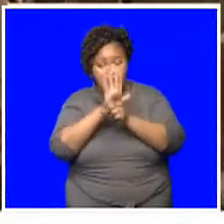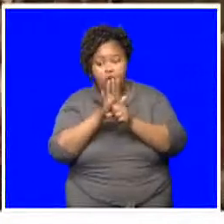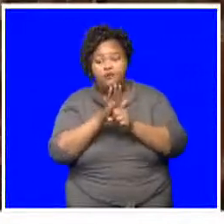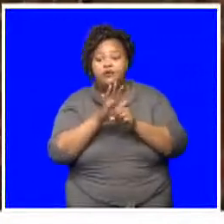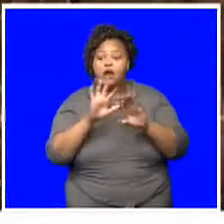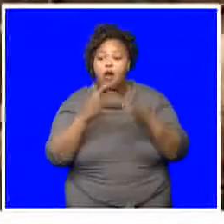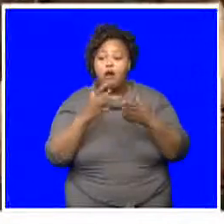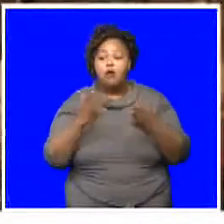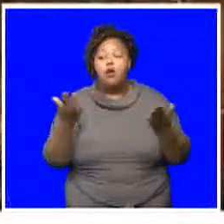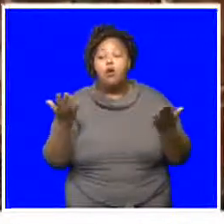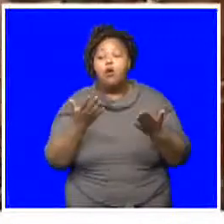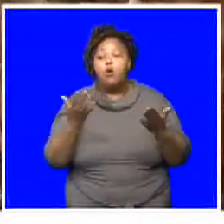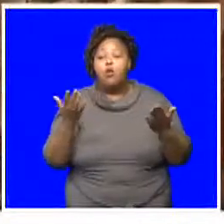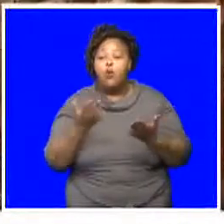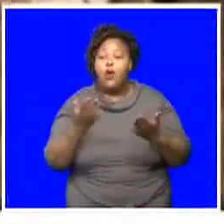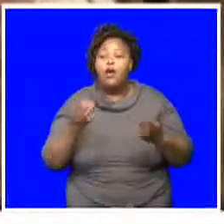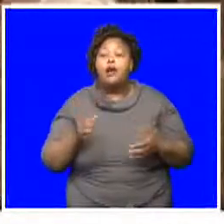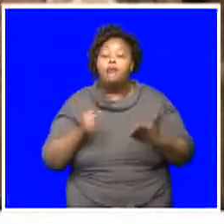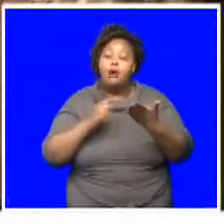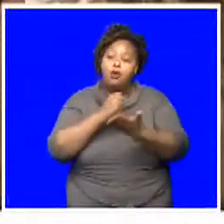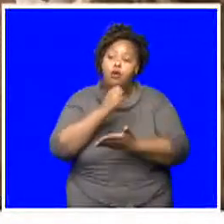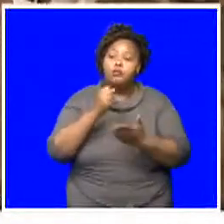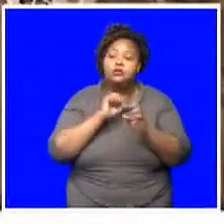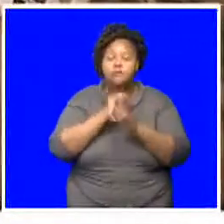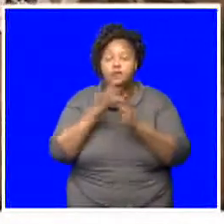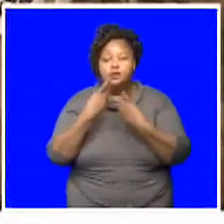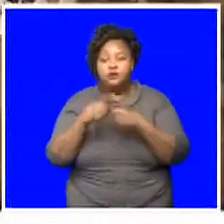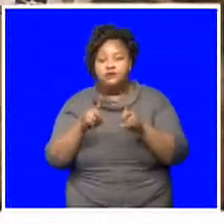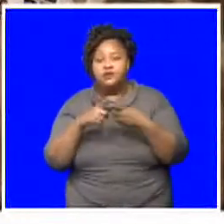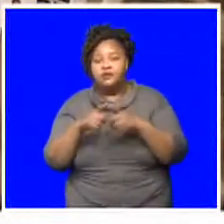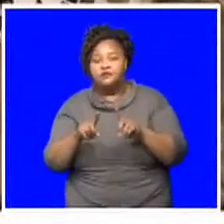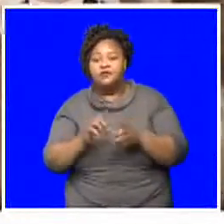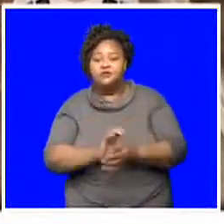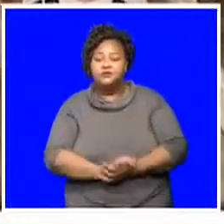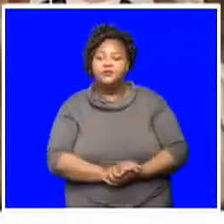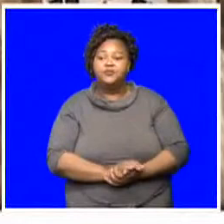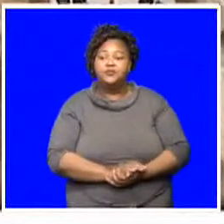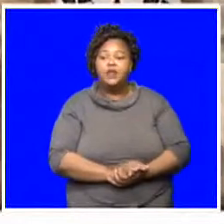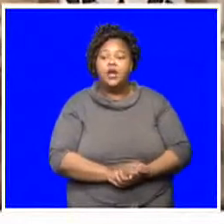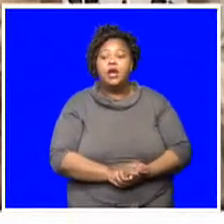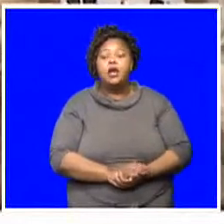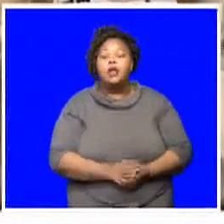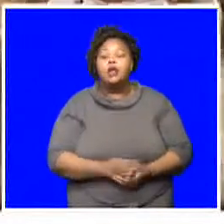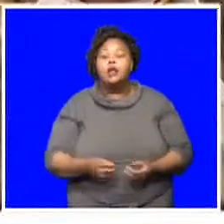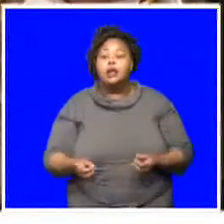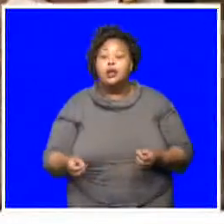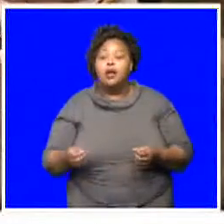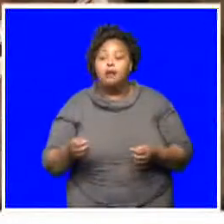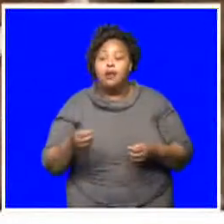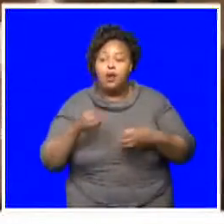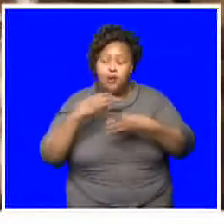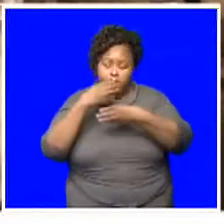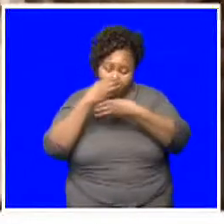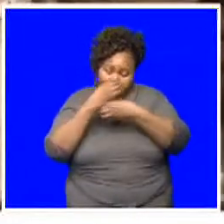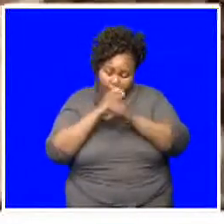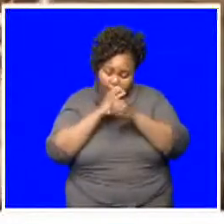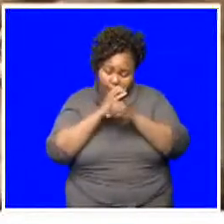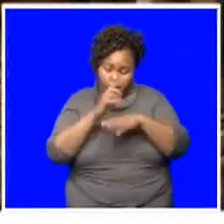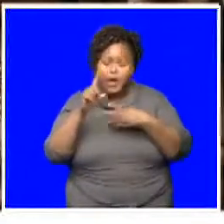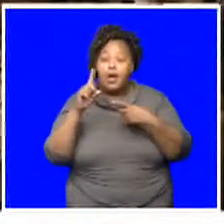royal residences in their communities, and those who tested negative were presented with armbands and cleared